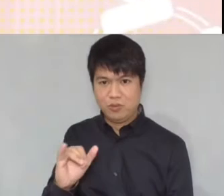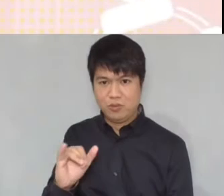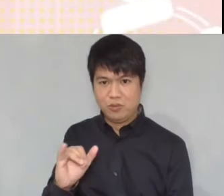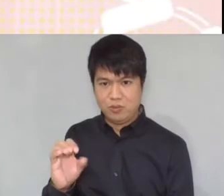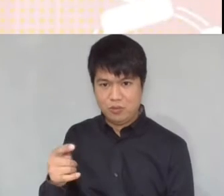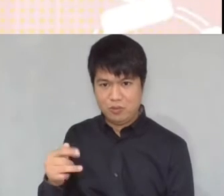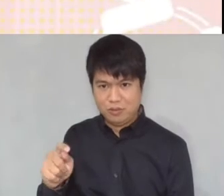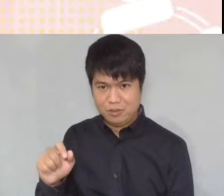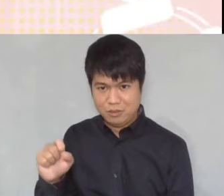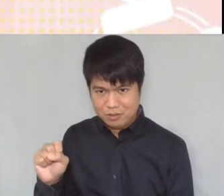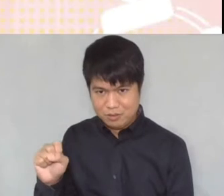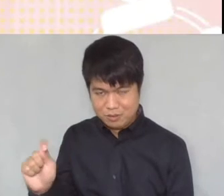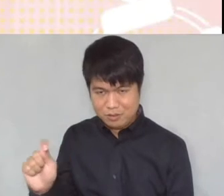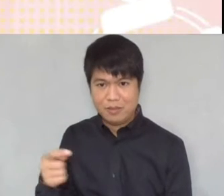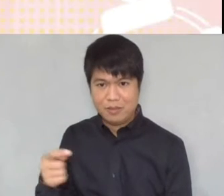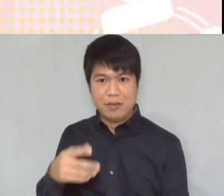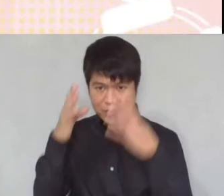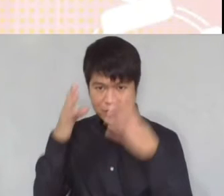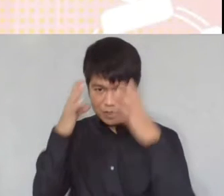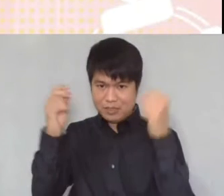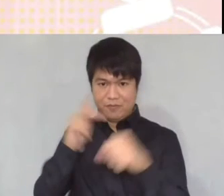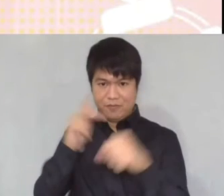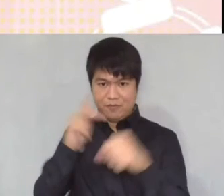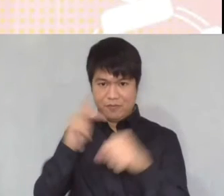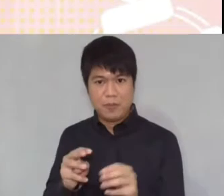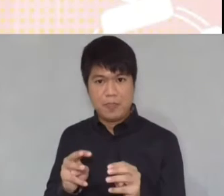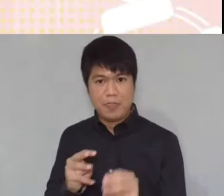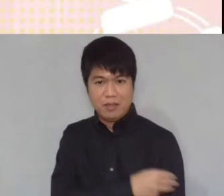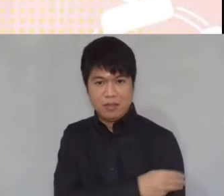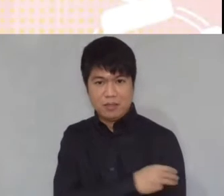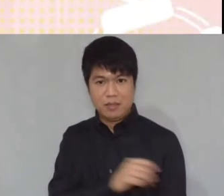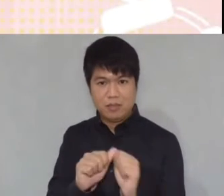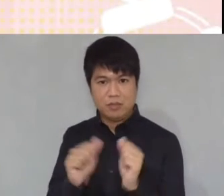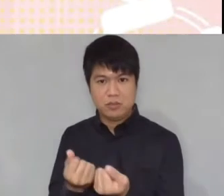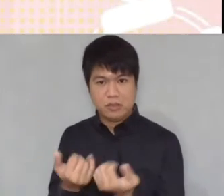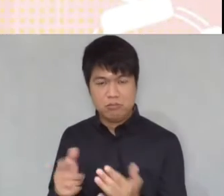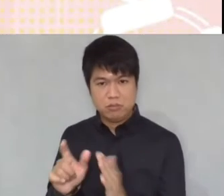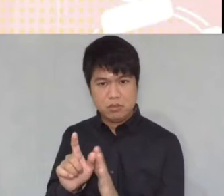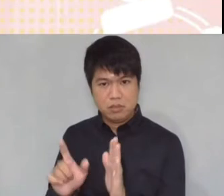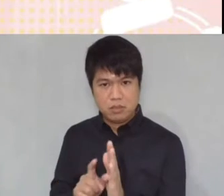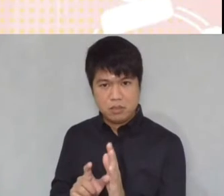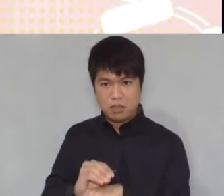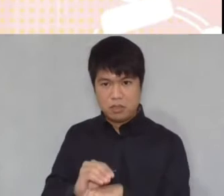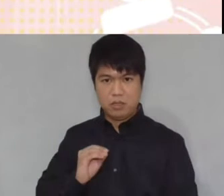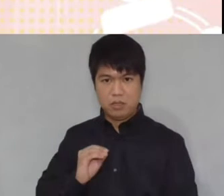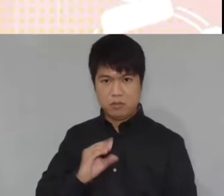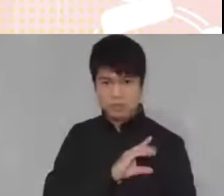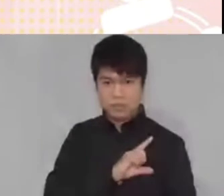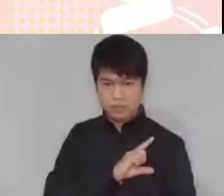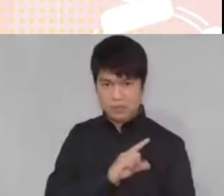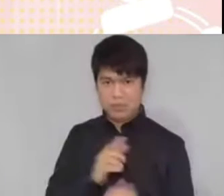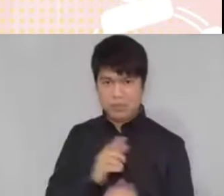training. He was once the president of the Philippine Medical Association and is currently the legal counsel of the Private